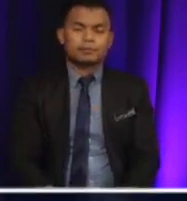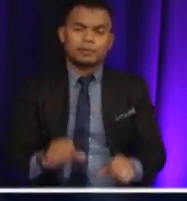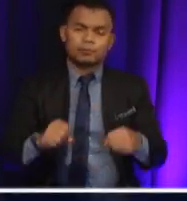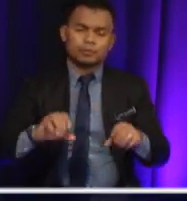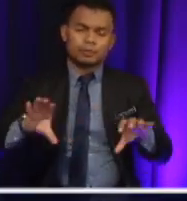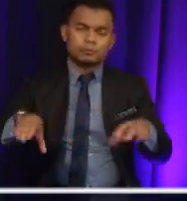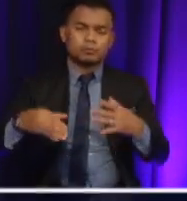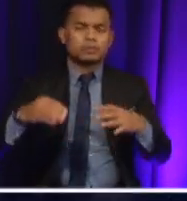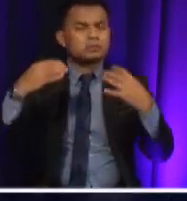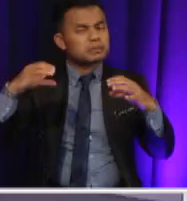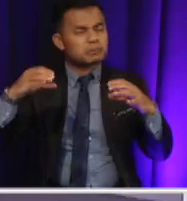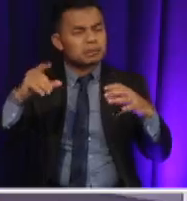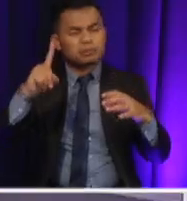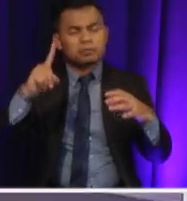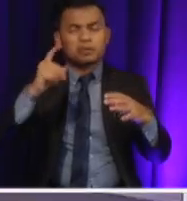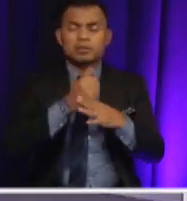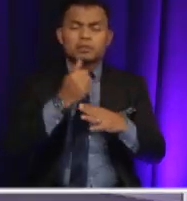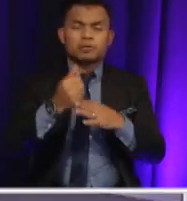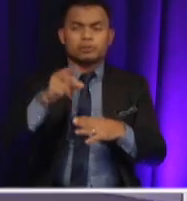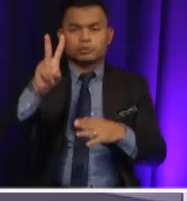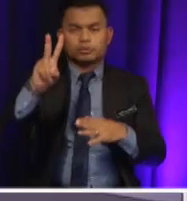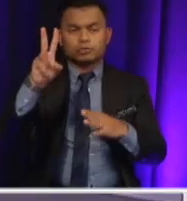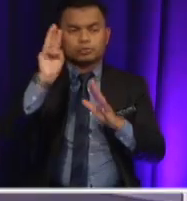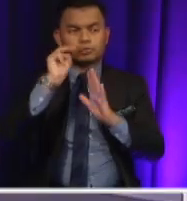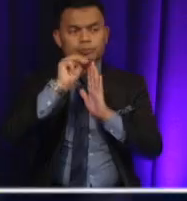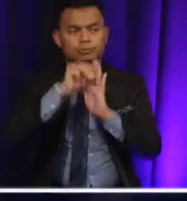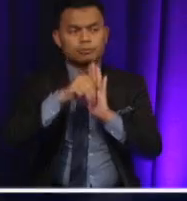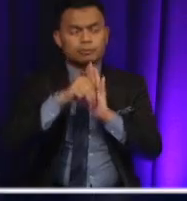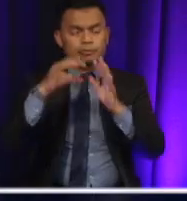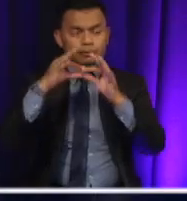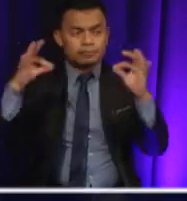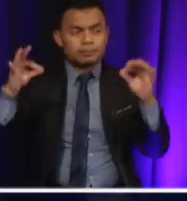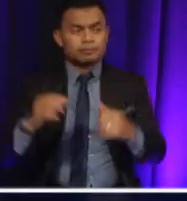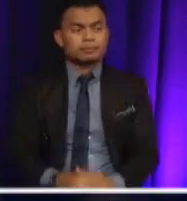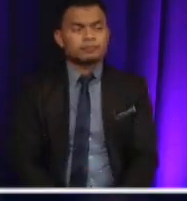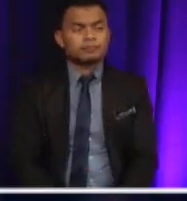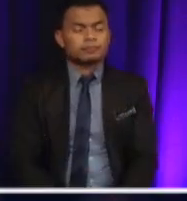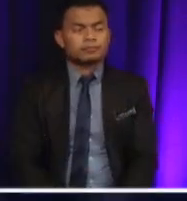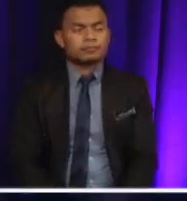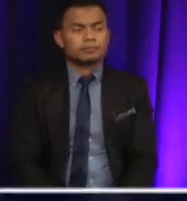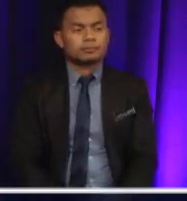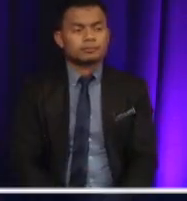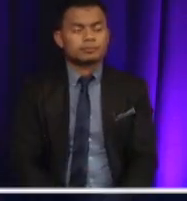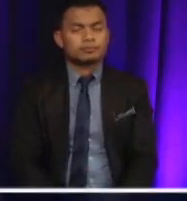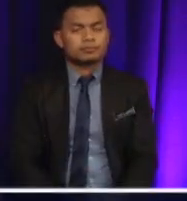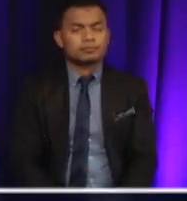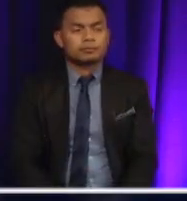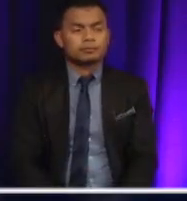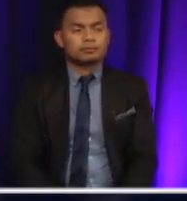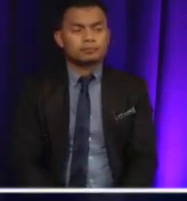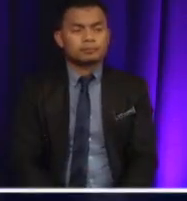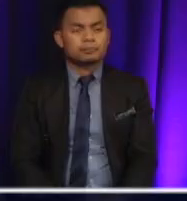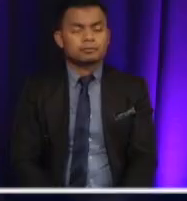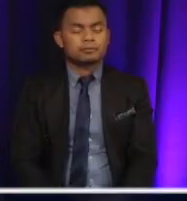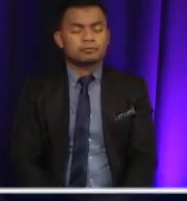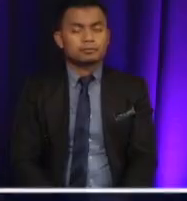right? So meanwhile, while Can waiting... I pick Yes, an Divya. item that I have forgotten myself in my life? Sure, why not? Something that came to my mind. Yes, I Right, mean, this okay. is